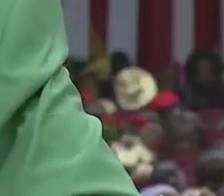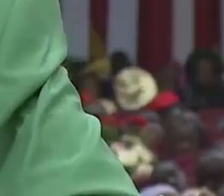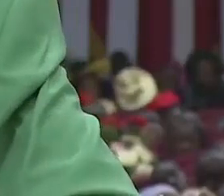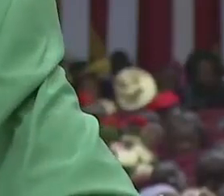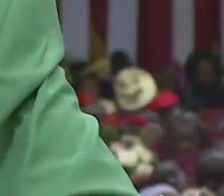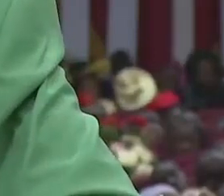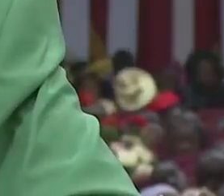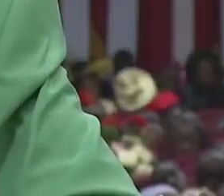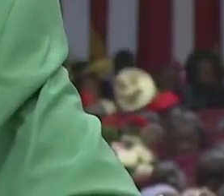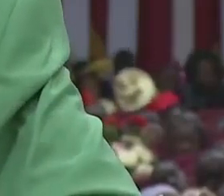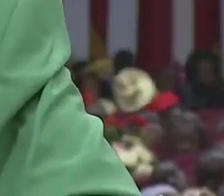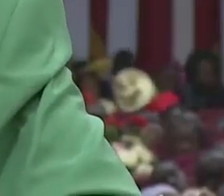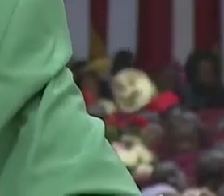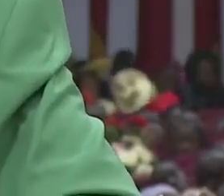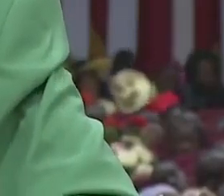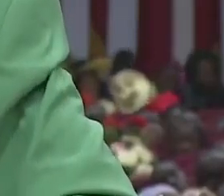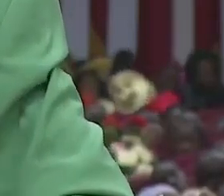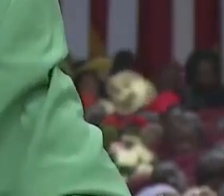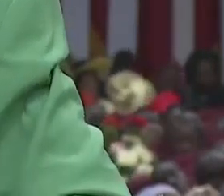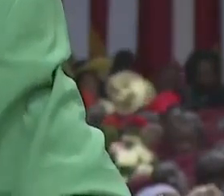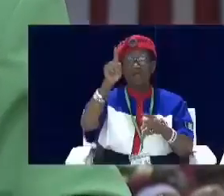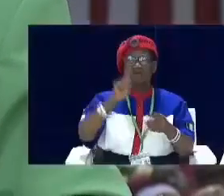going to count from 1 to 20.